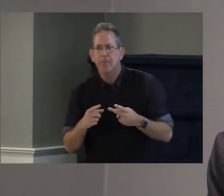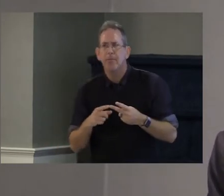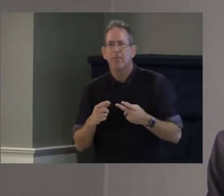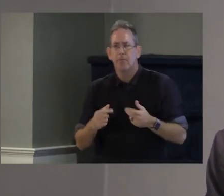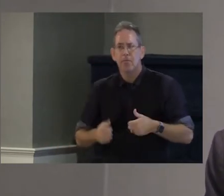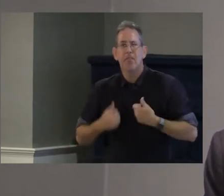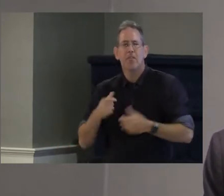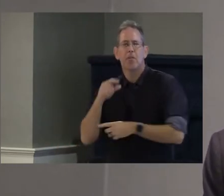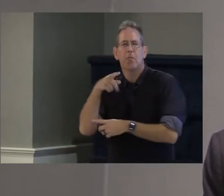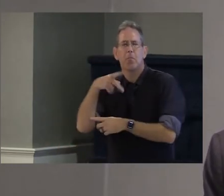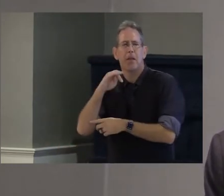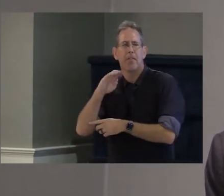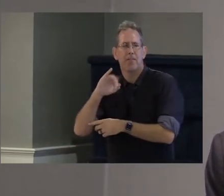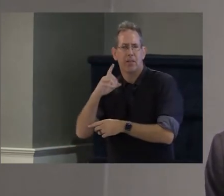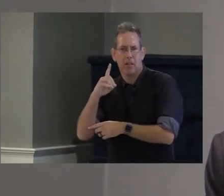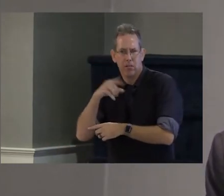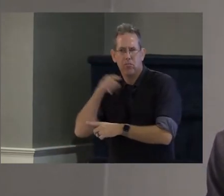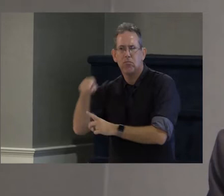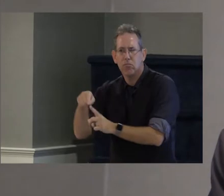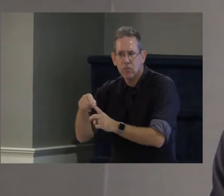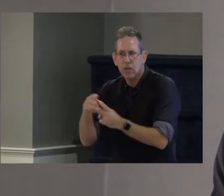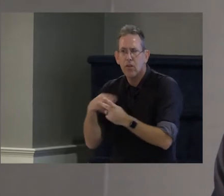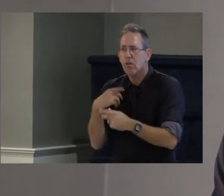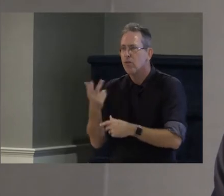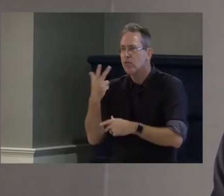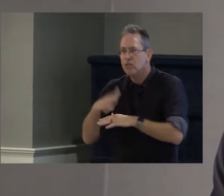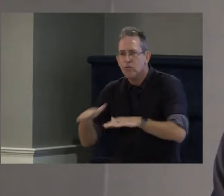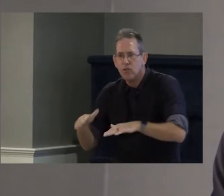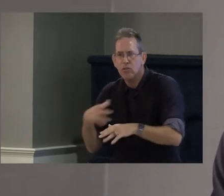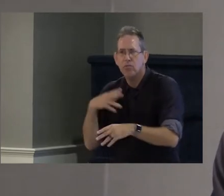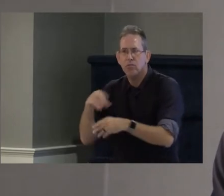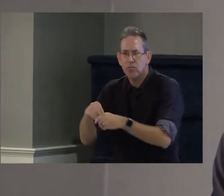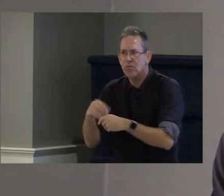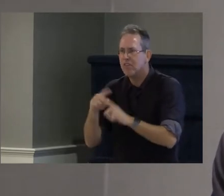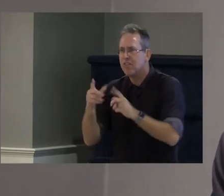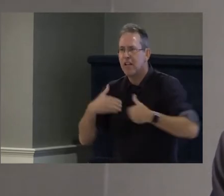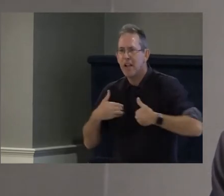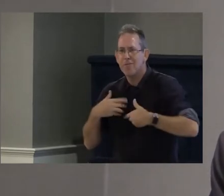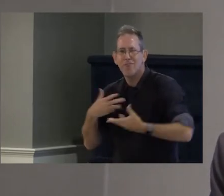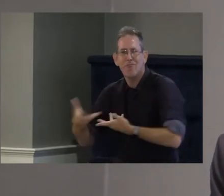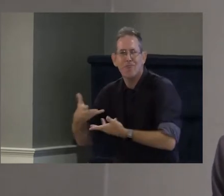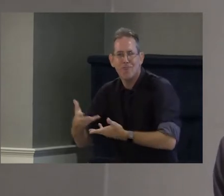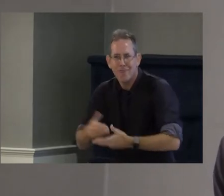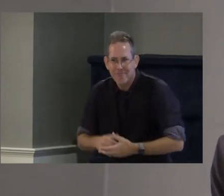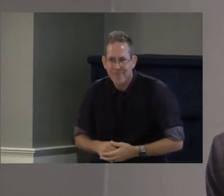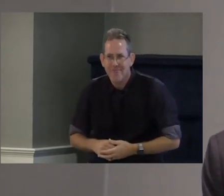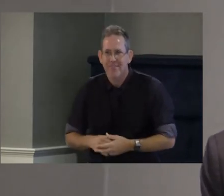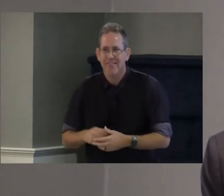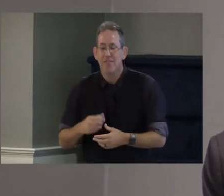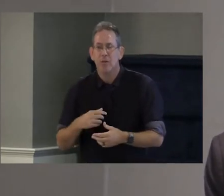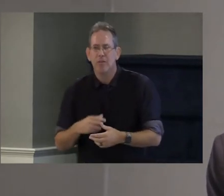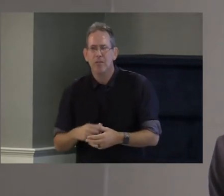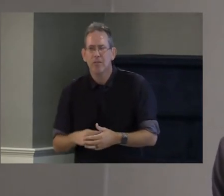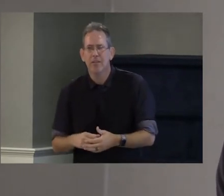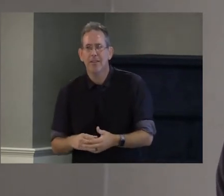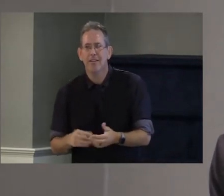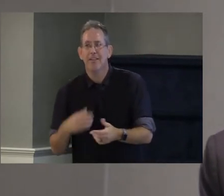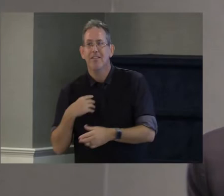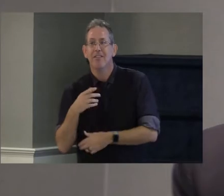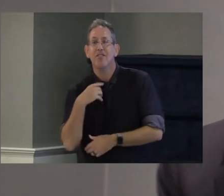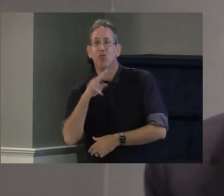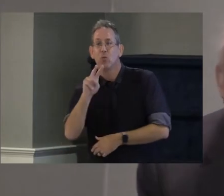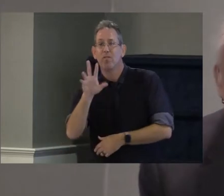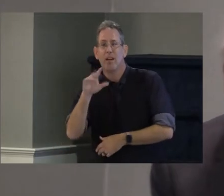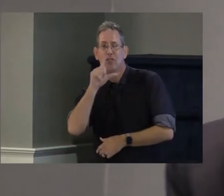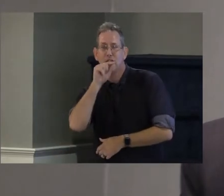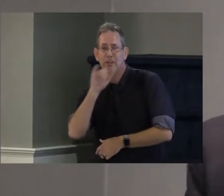their 3 daughters, 2 dogs, 1 cat, and if you know, a lot of chickens. So, Monica, please come up